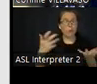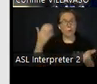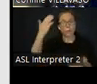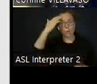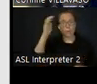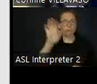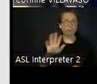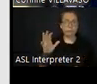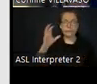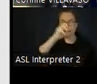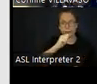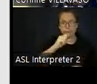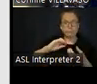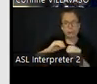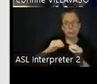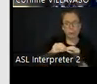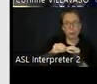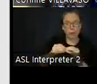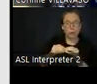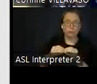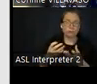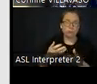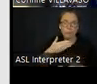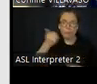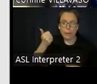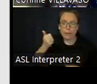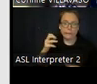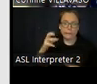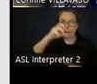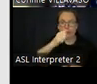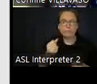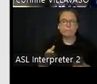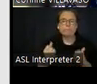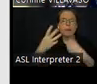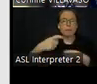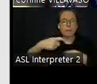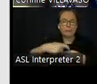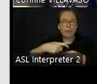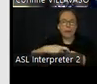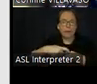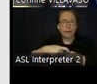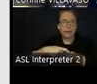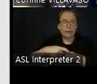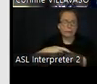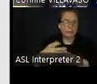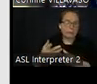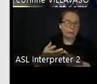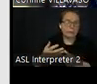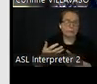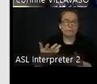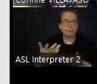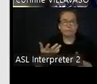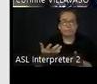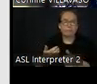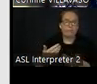estimate or a best guess on how many times, you know, each full new commission or